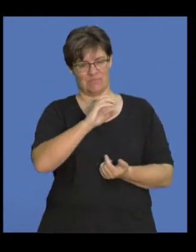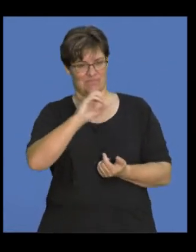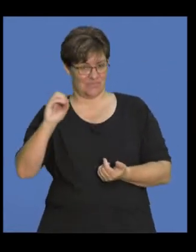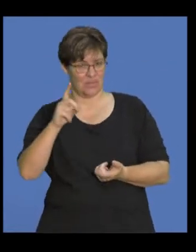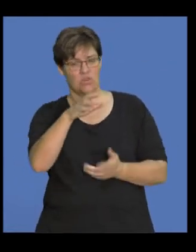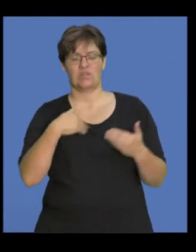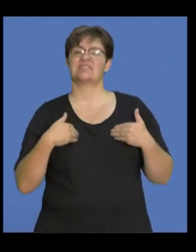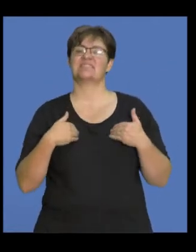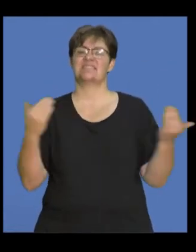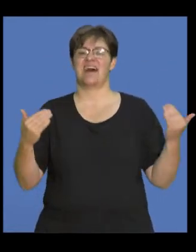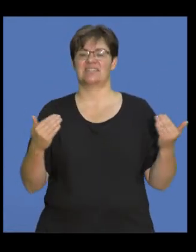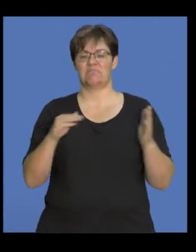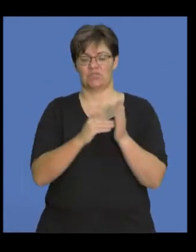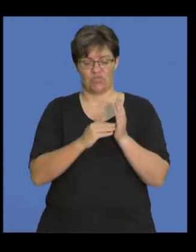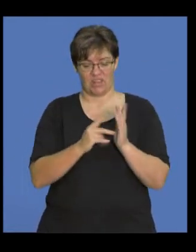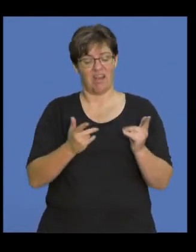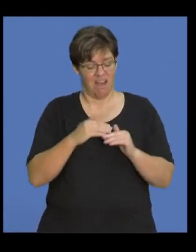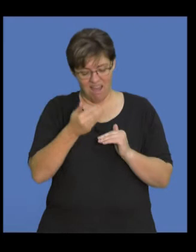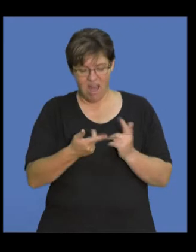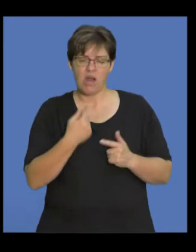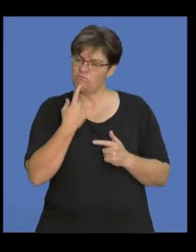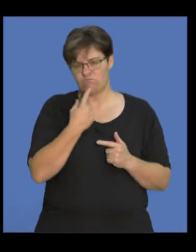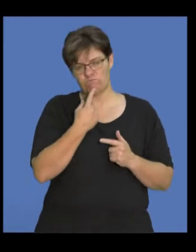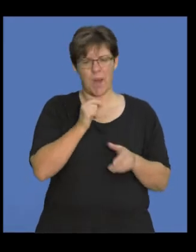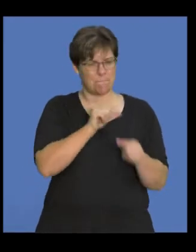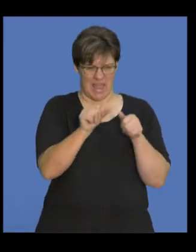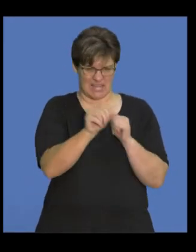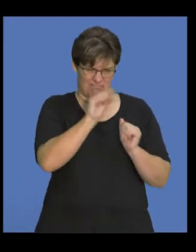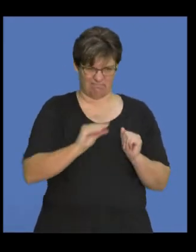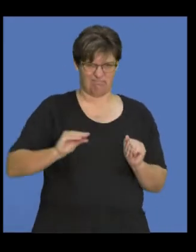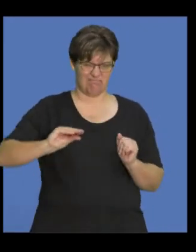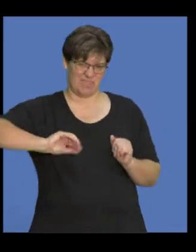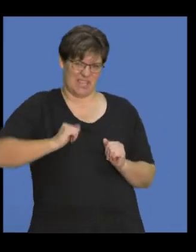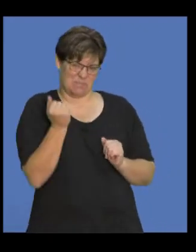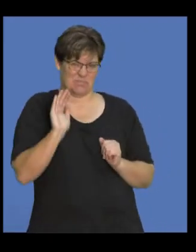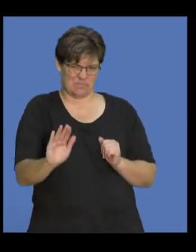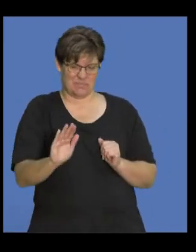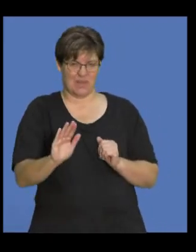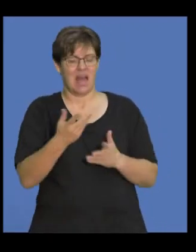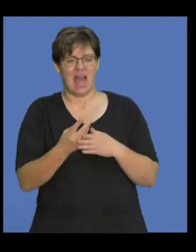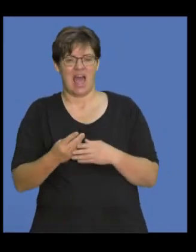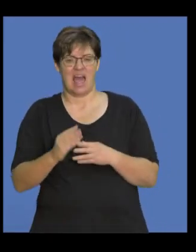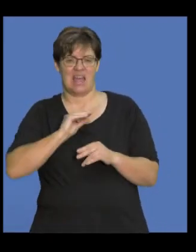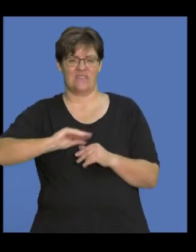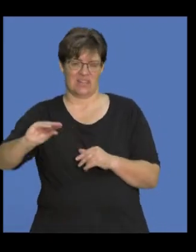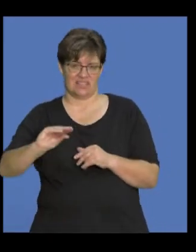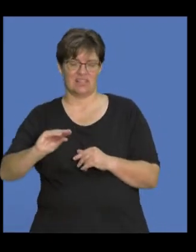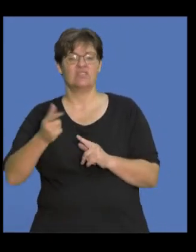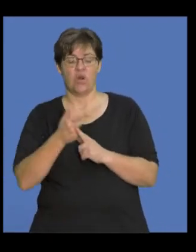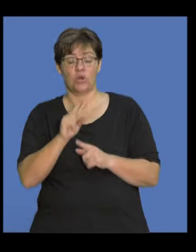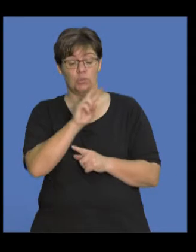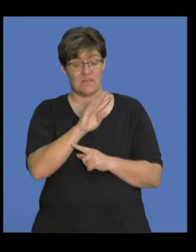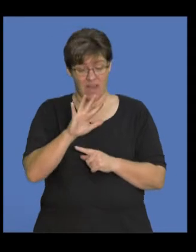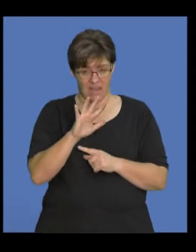so that you can start your life after matric. And he decides, no, I will just save that money so that when I'm 25 years old, I